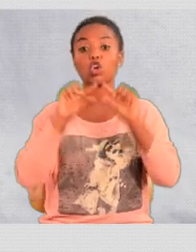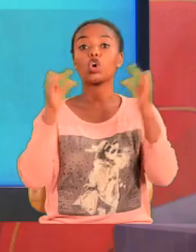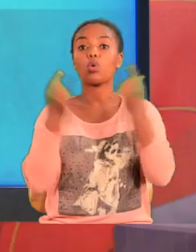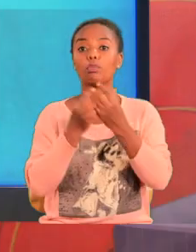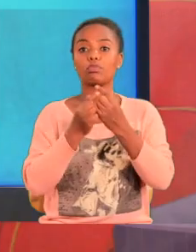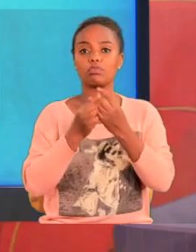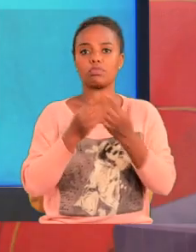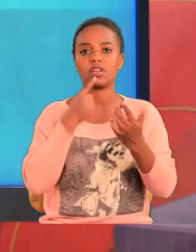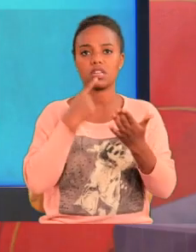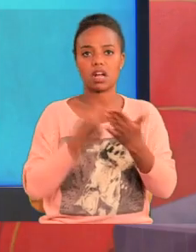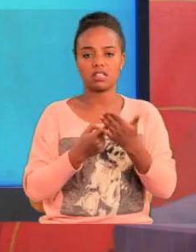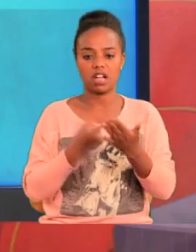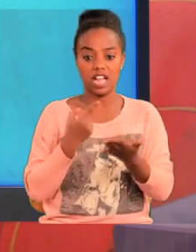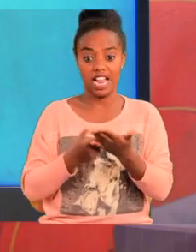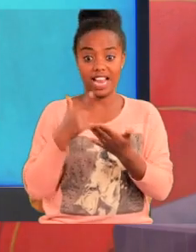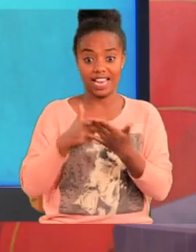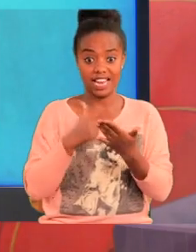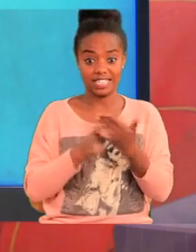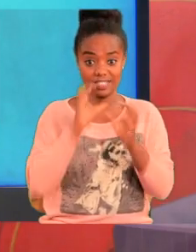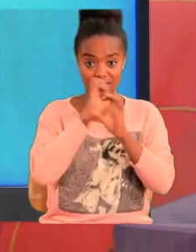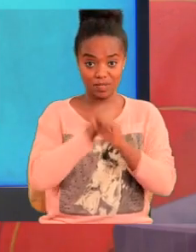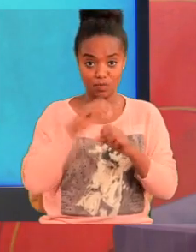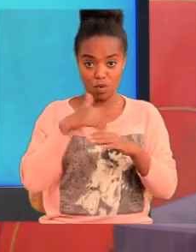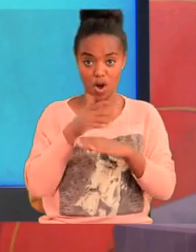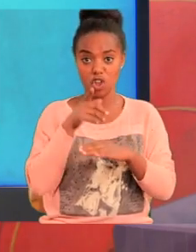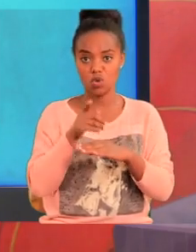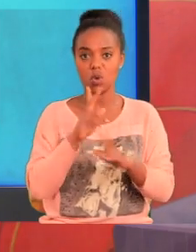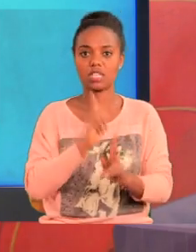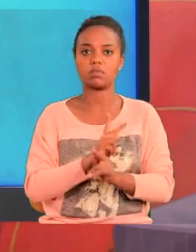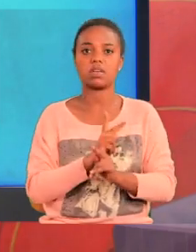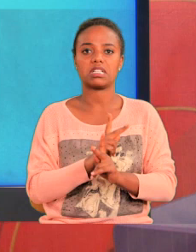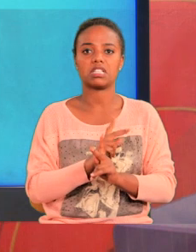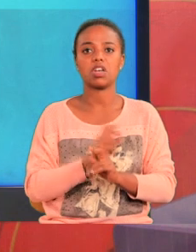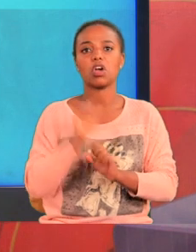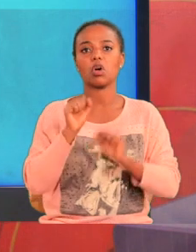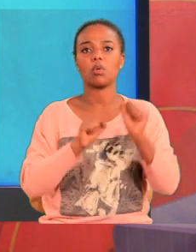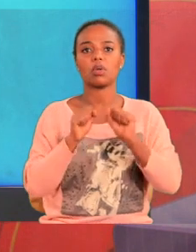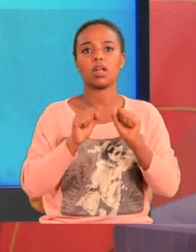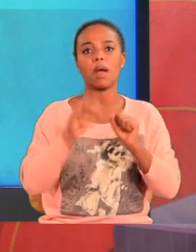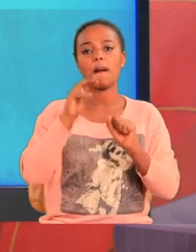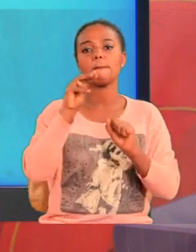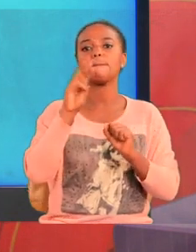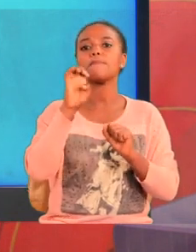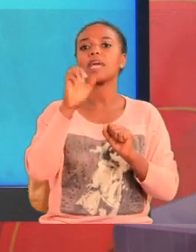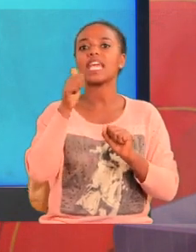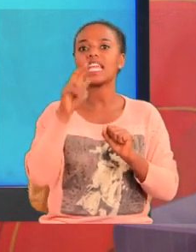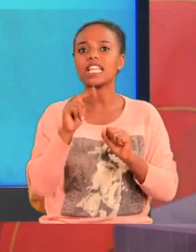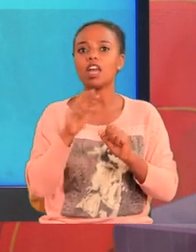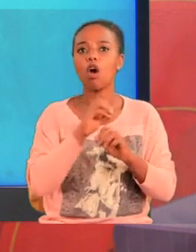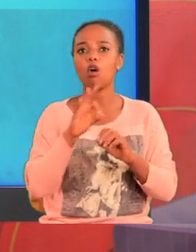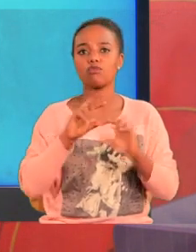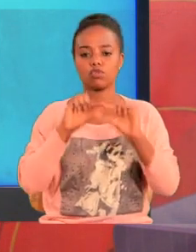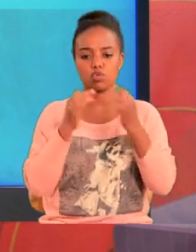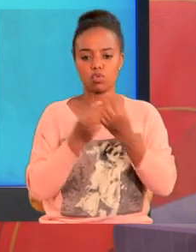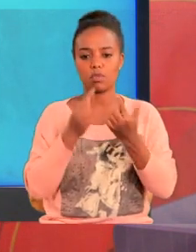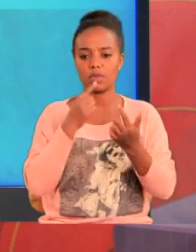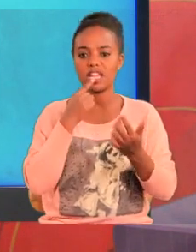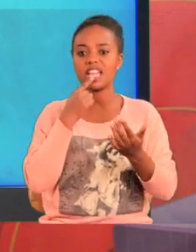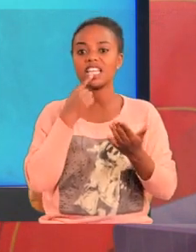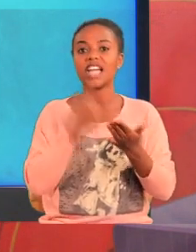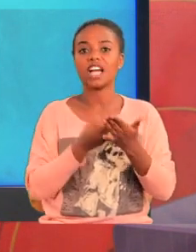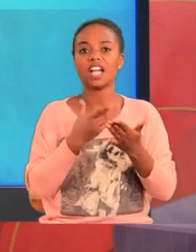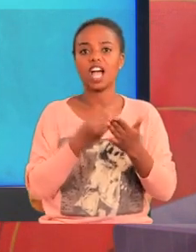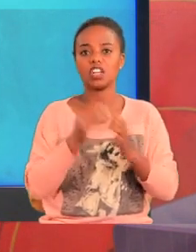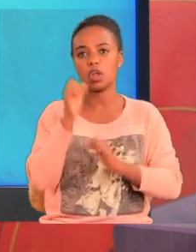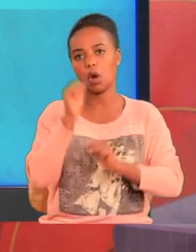After revising this lesson, you are expected to compute mean of a group data and compute median of a group